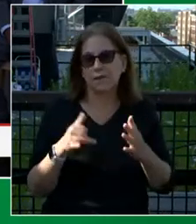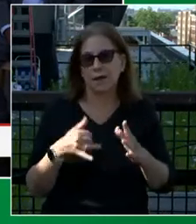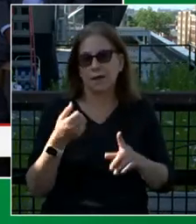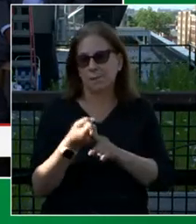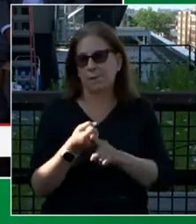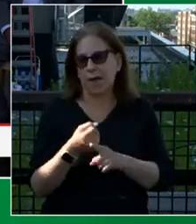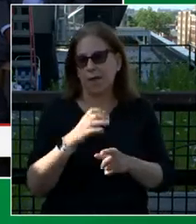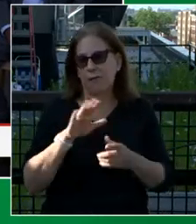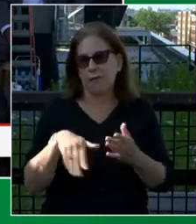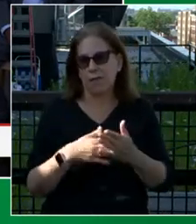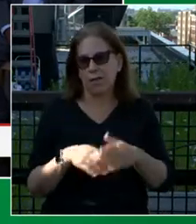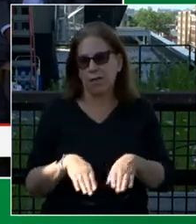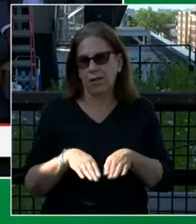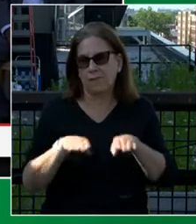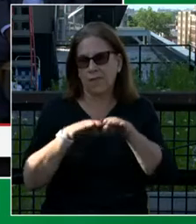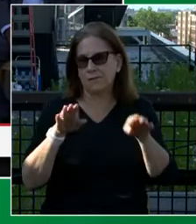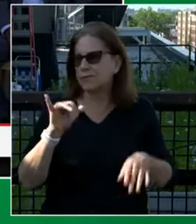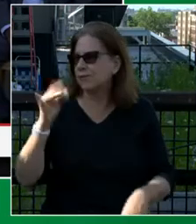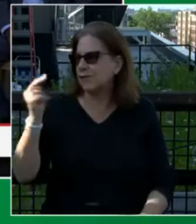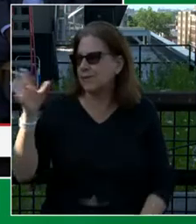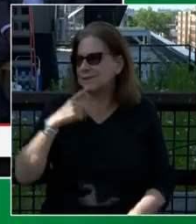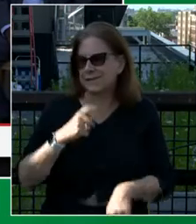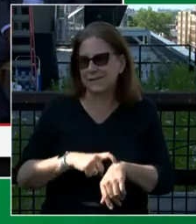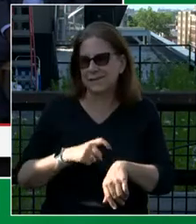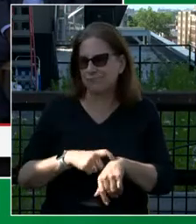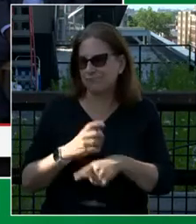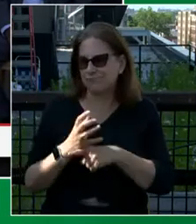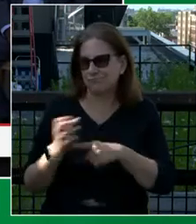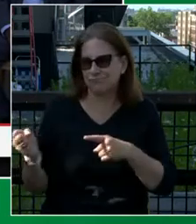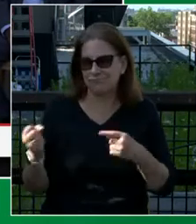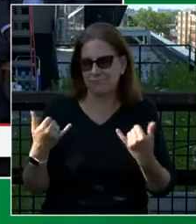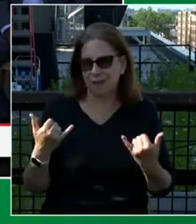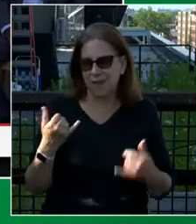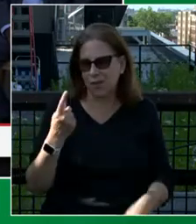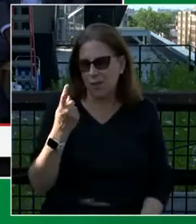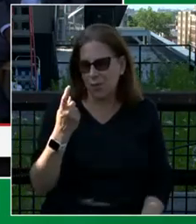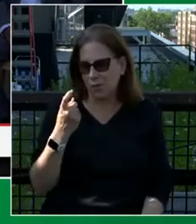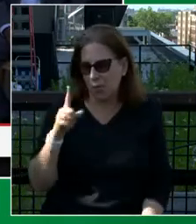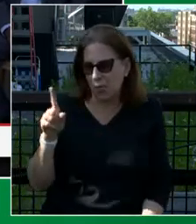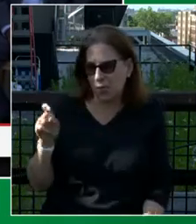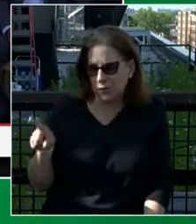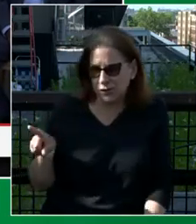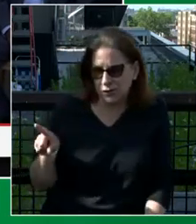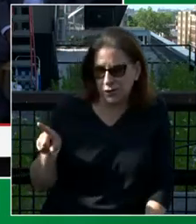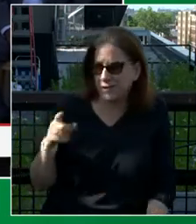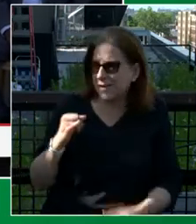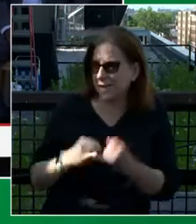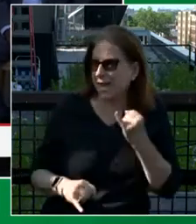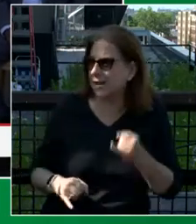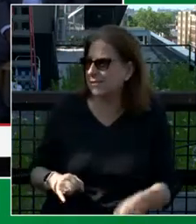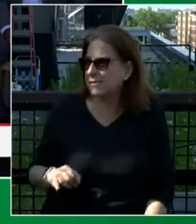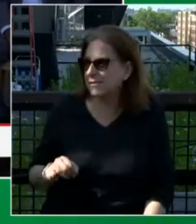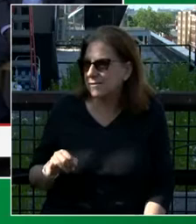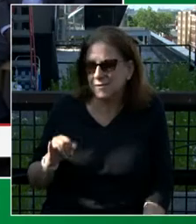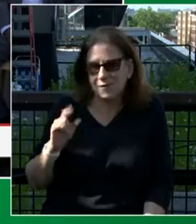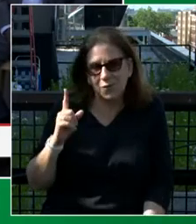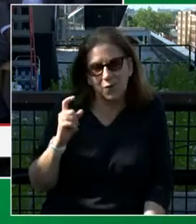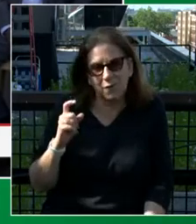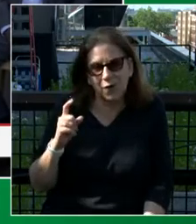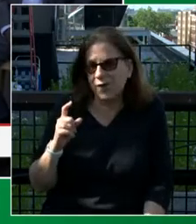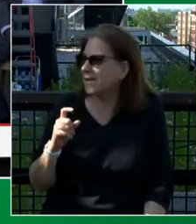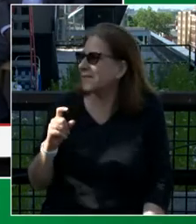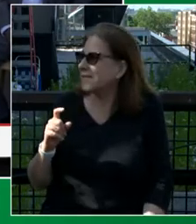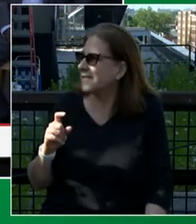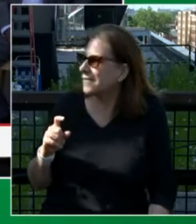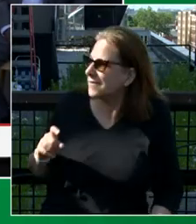of time. We're over time, but I'm going to go on just for one more question. It's going to be quick. I promise. I see the team looking. But a